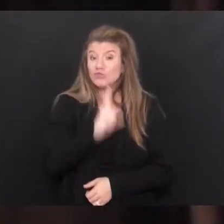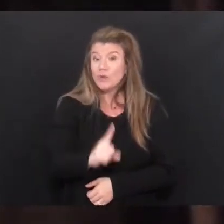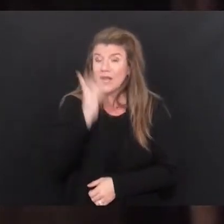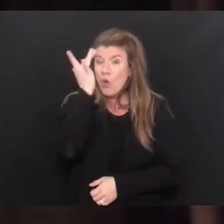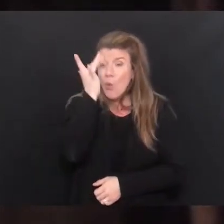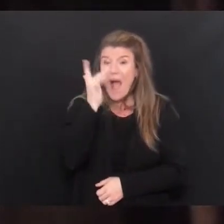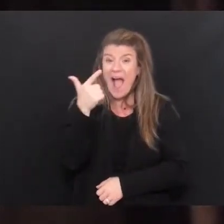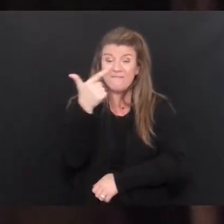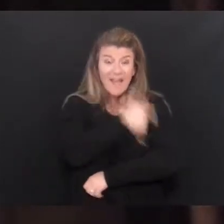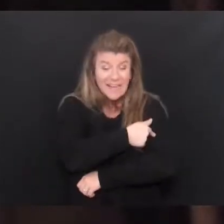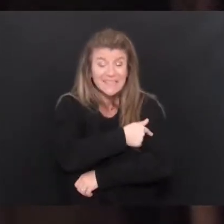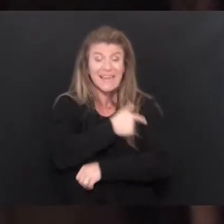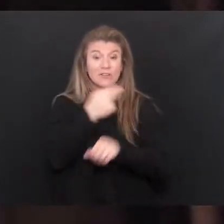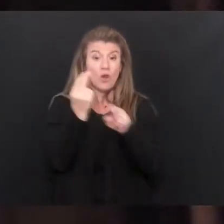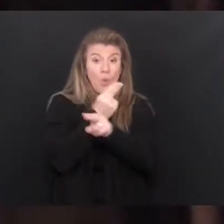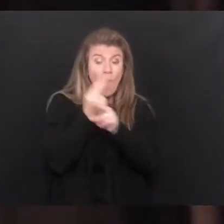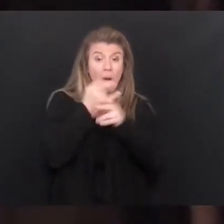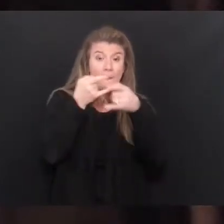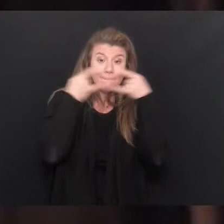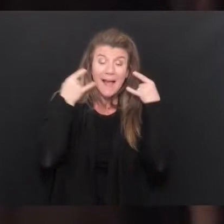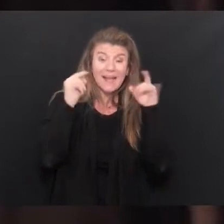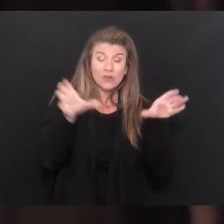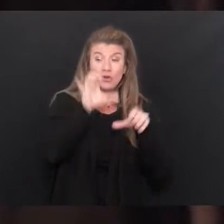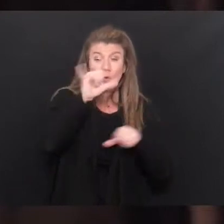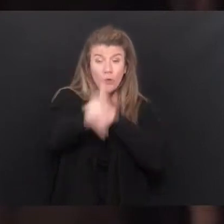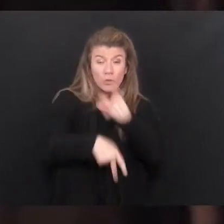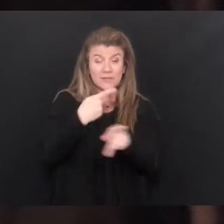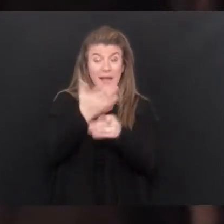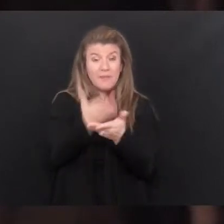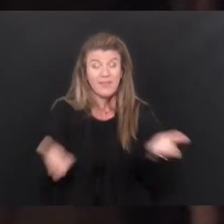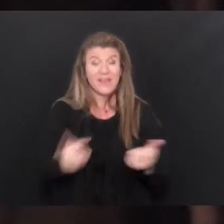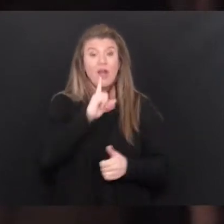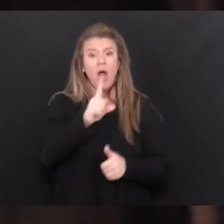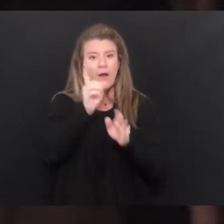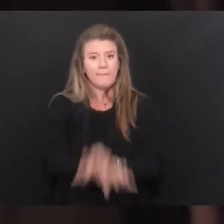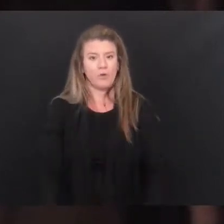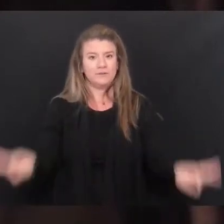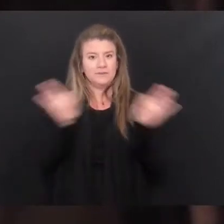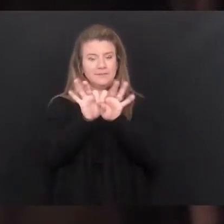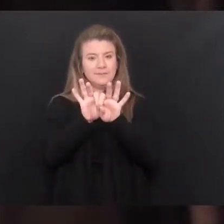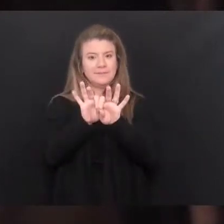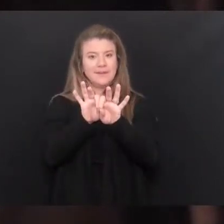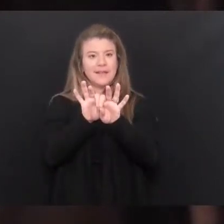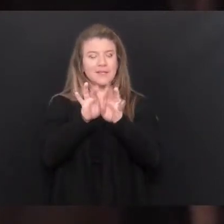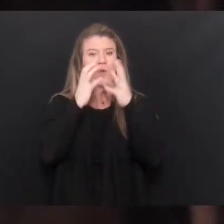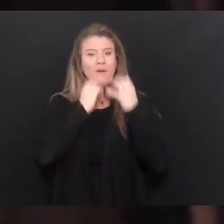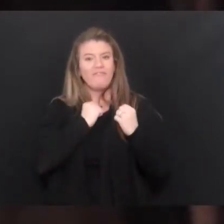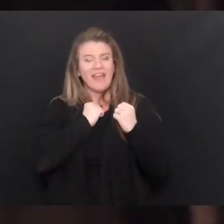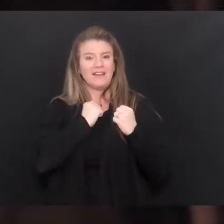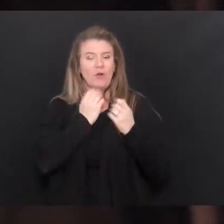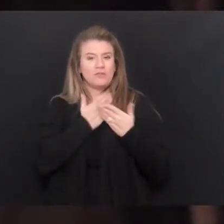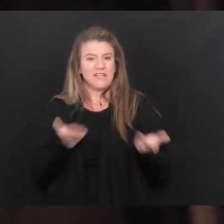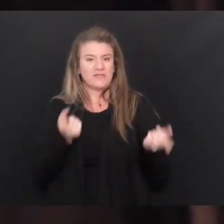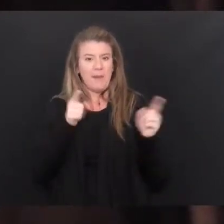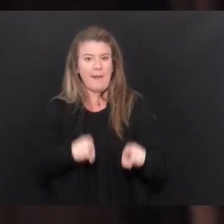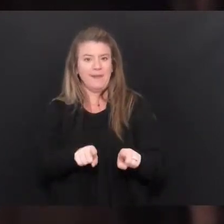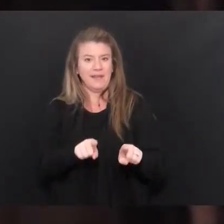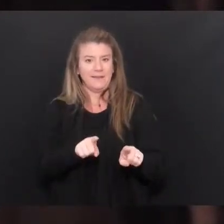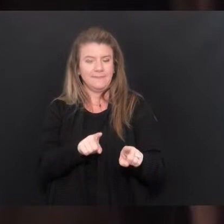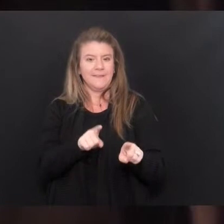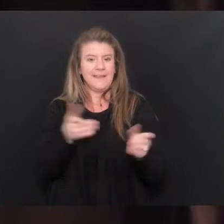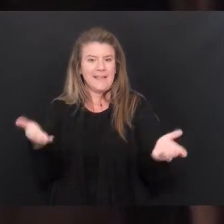vaccination and wearing masks and doing those mitigation measures are so important to prevent those kind of trouble, those kind of problems from coming to